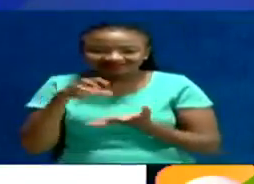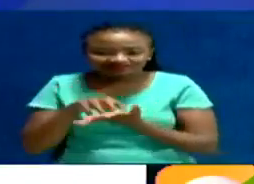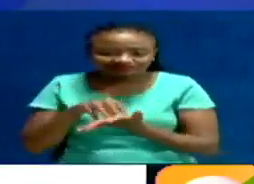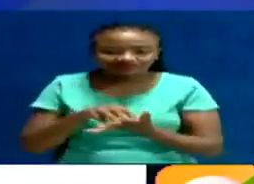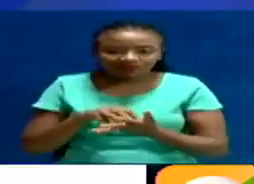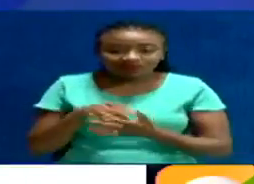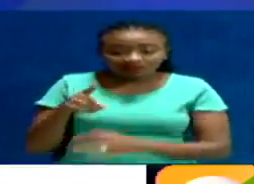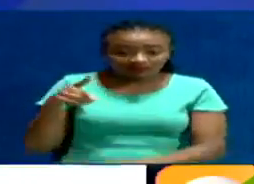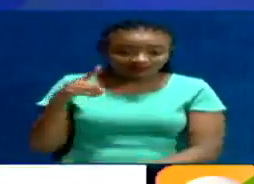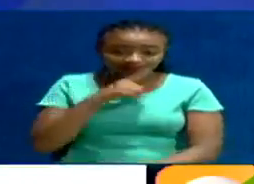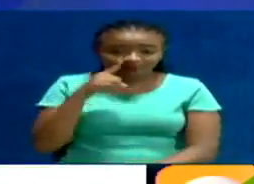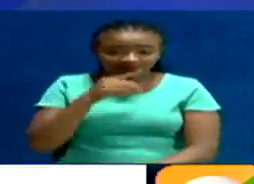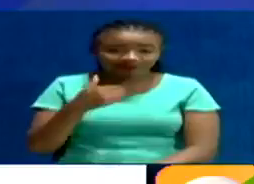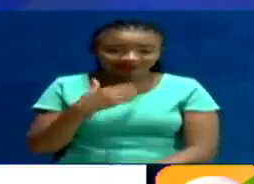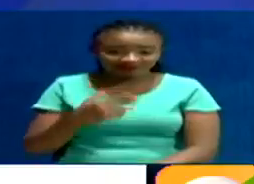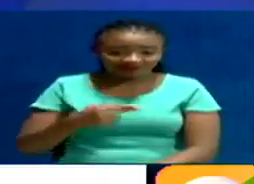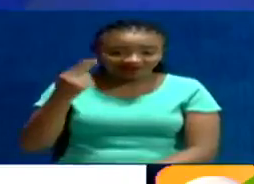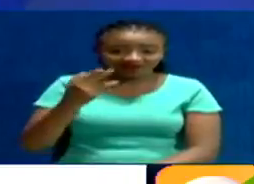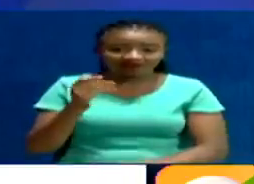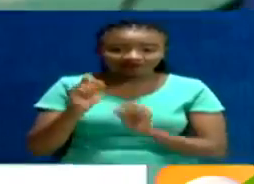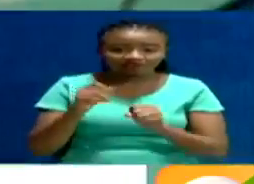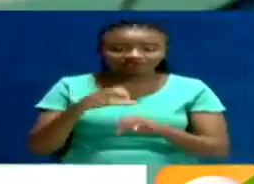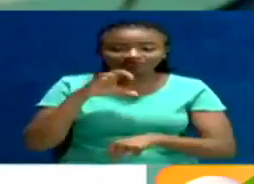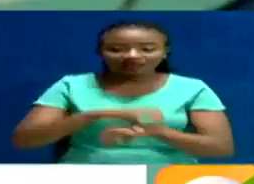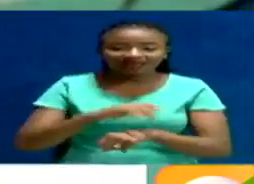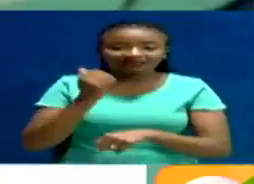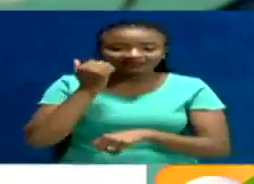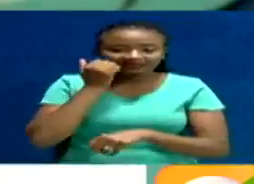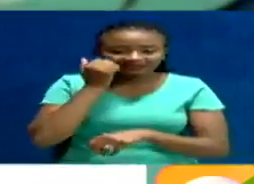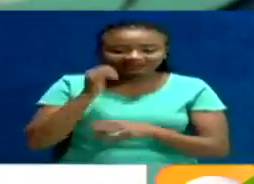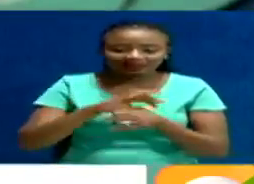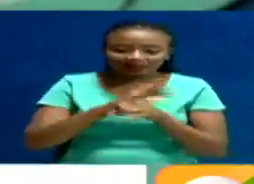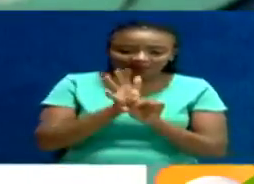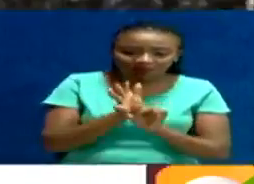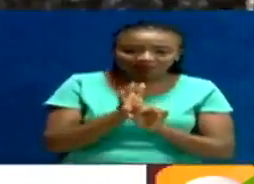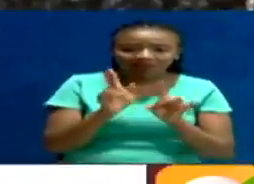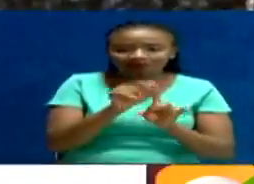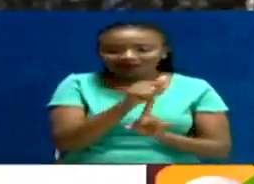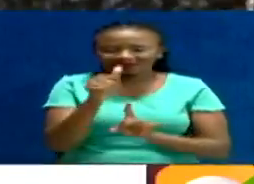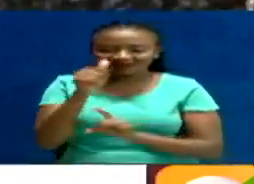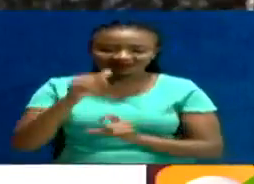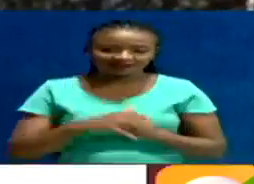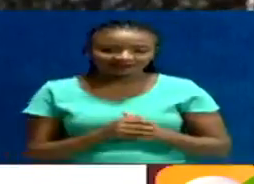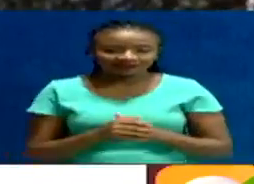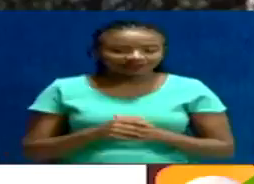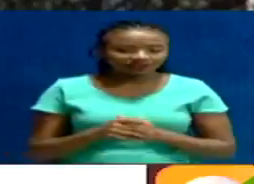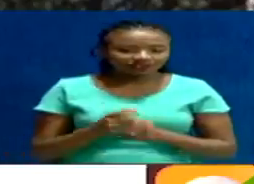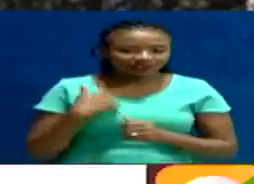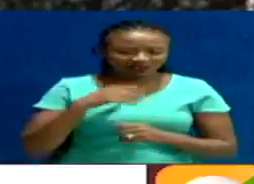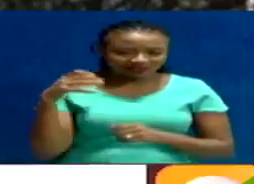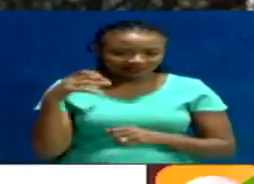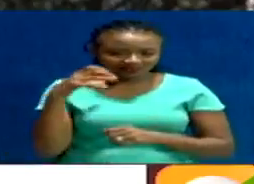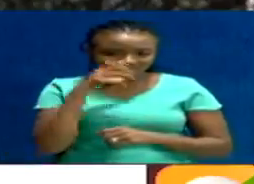then you'd be at risk of not only COVID infection but also severe COVID-19 disease. What we didn't have answered at that particular